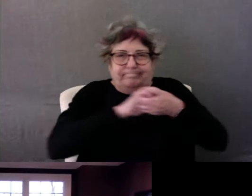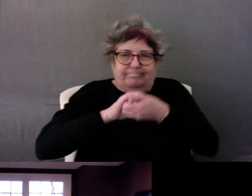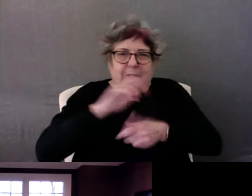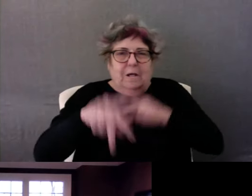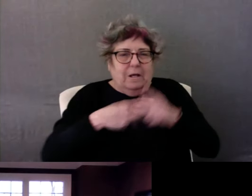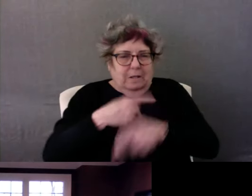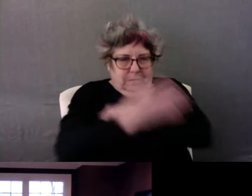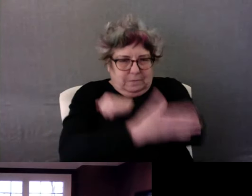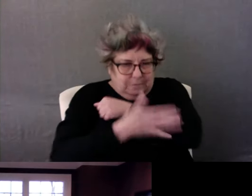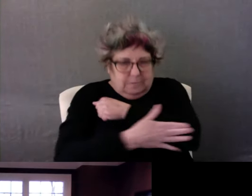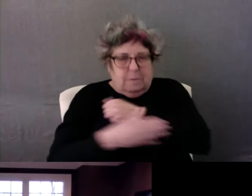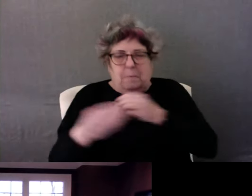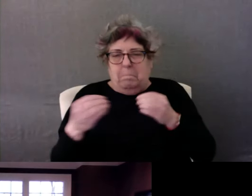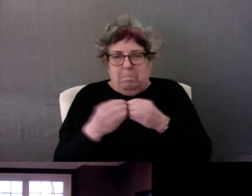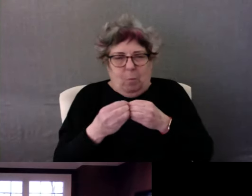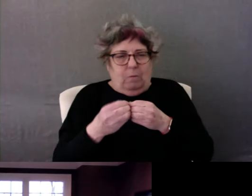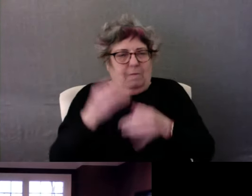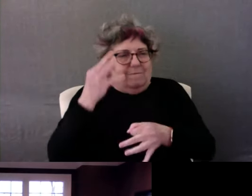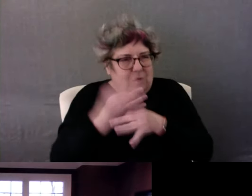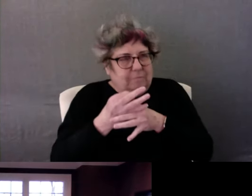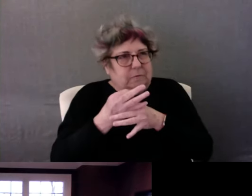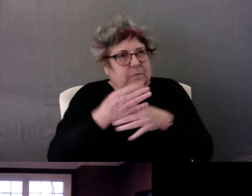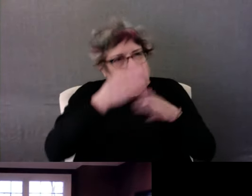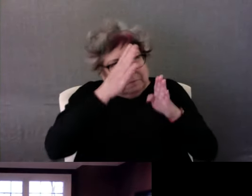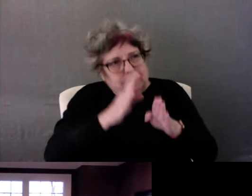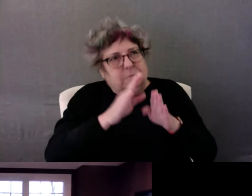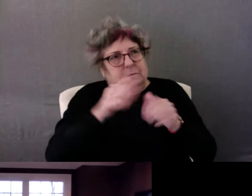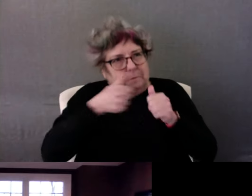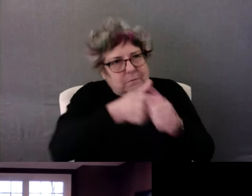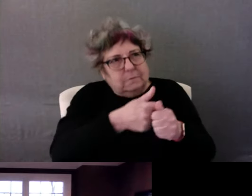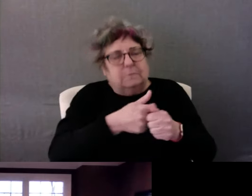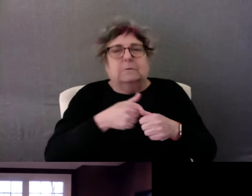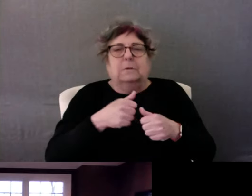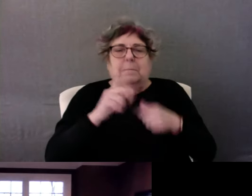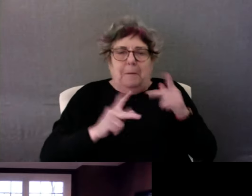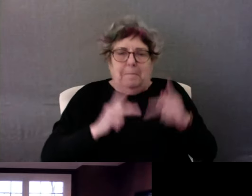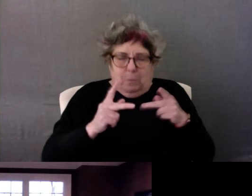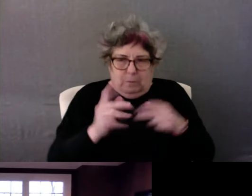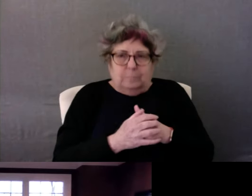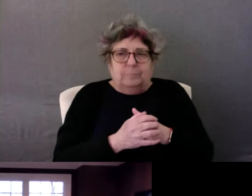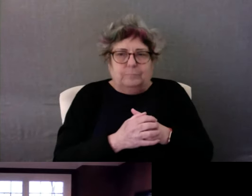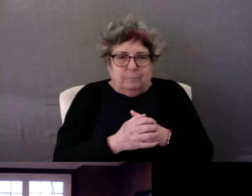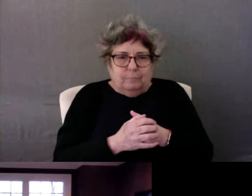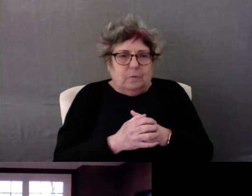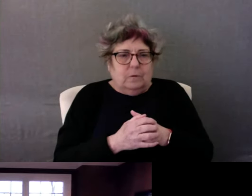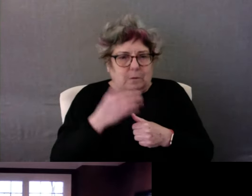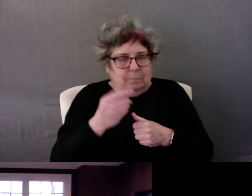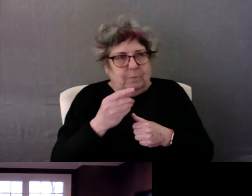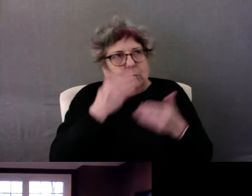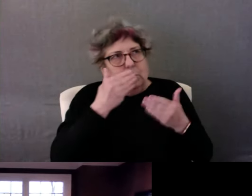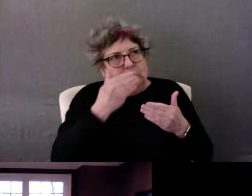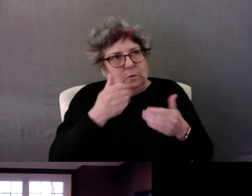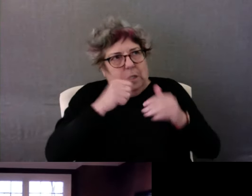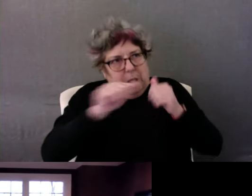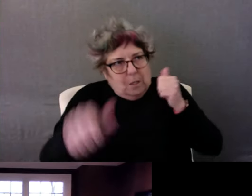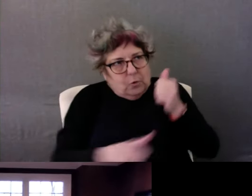might be a more faithful people. And now may the Lord bless and keep you, may he cause his face to shine upon you and be gracious unto you. May